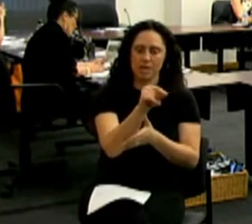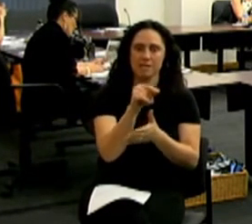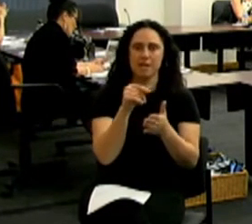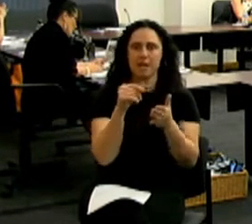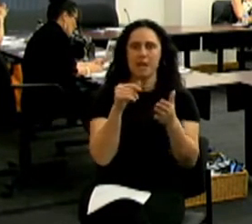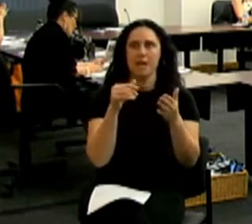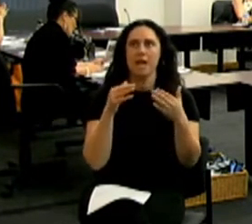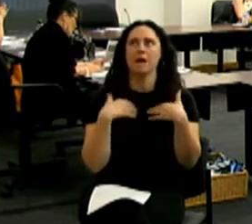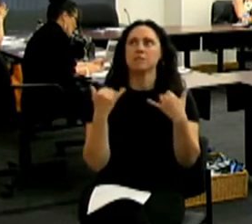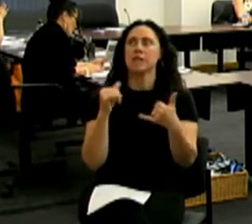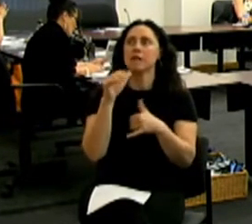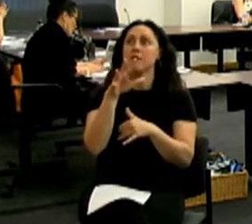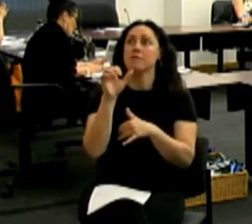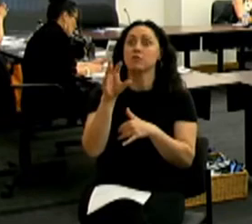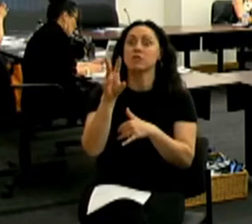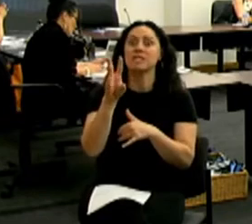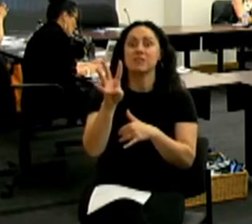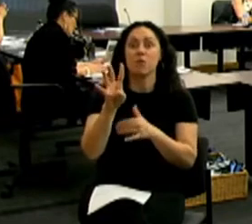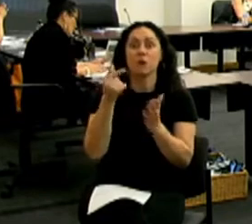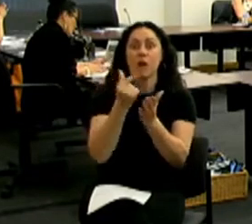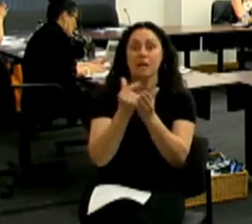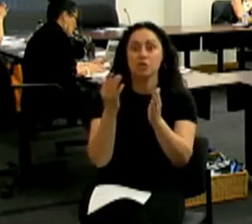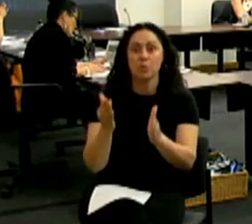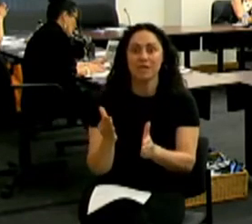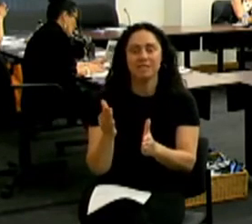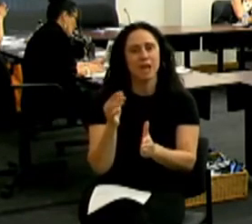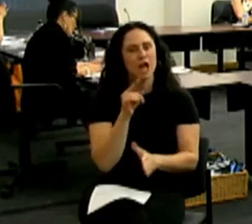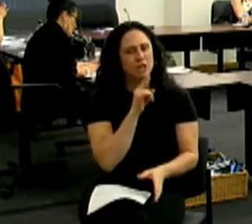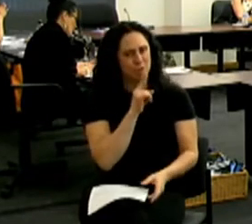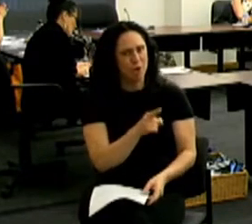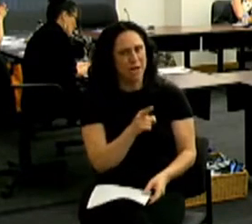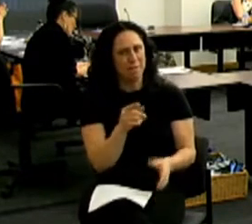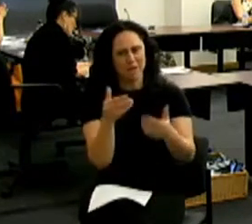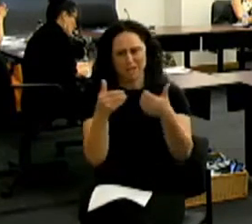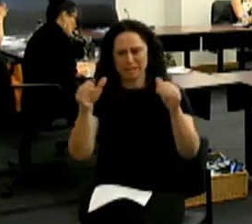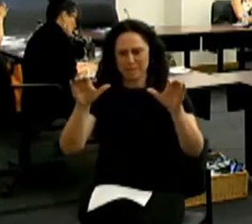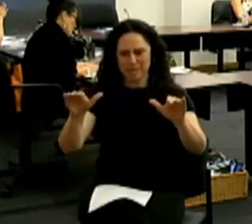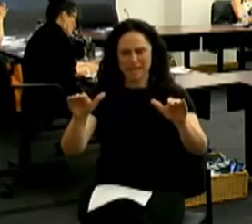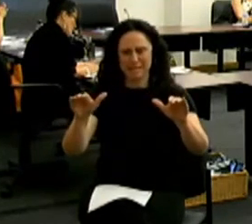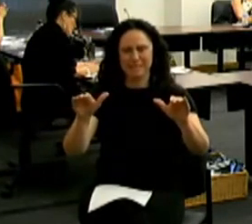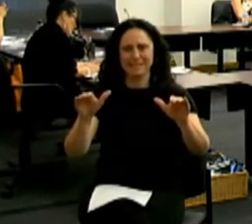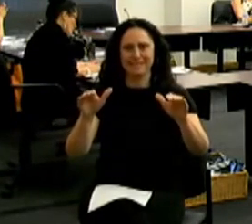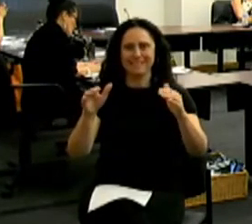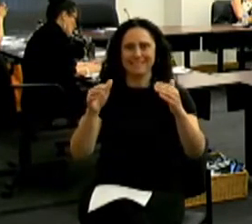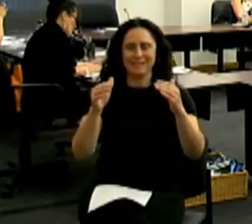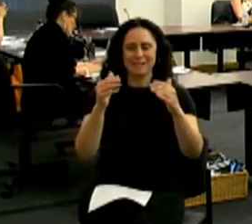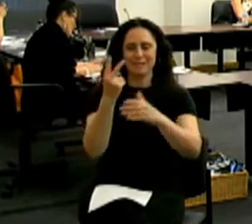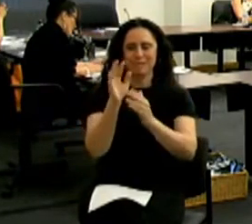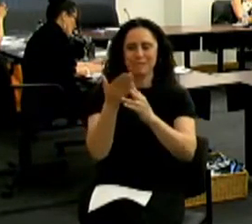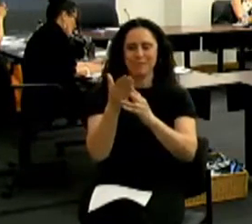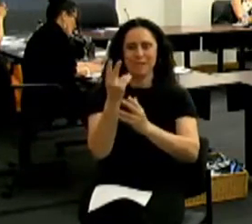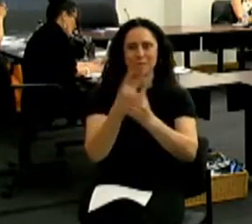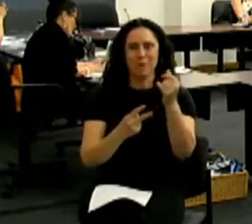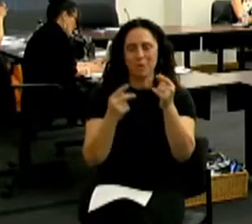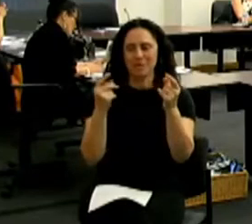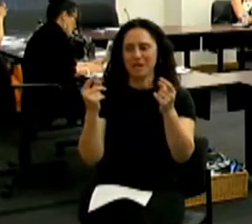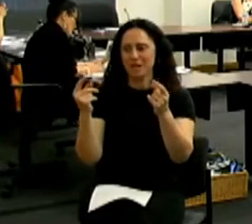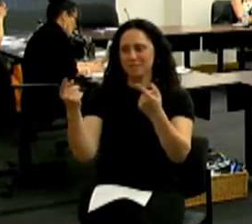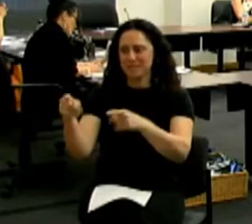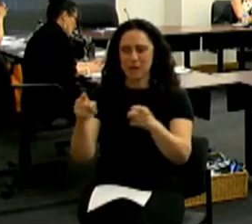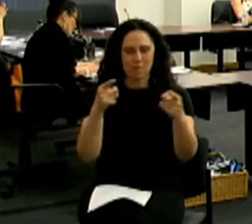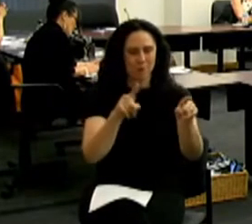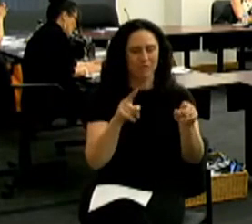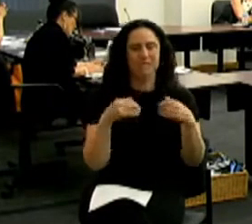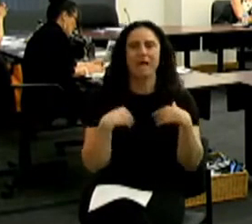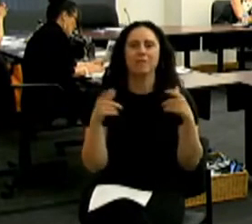to date 564 graduates. They're pretty much split evenly between both ceremonies. We have a